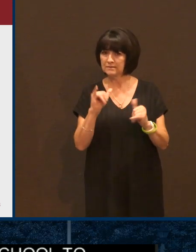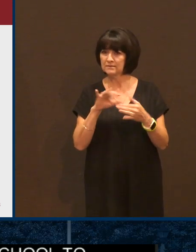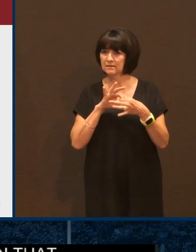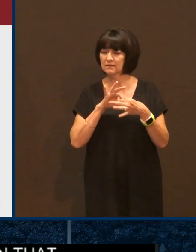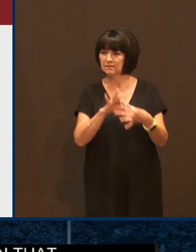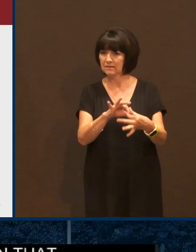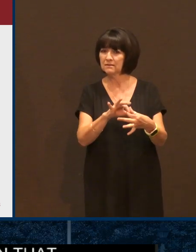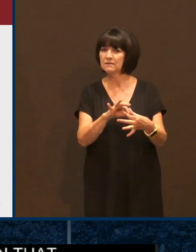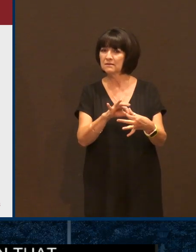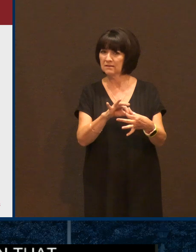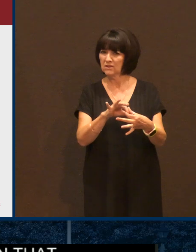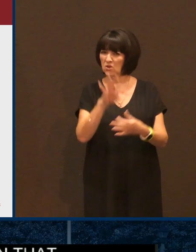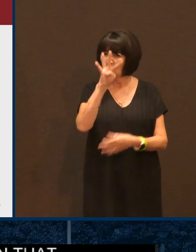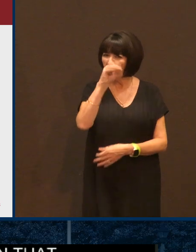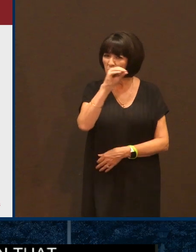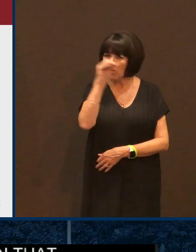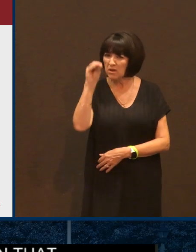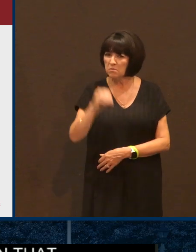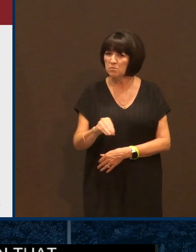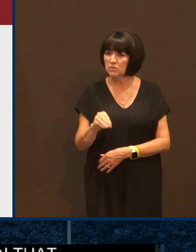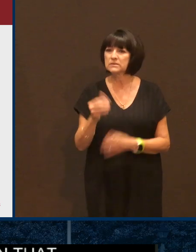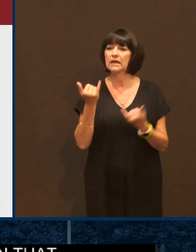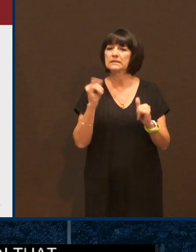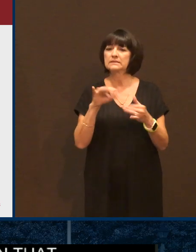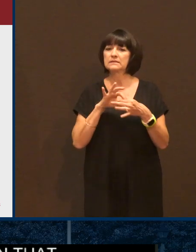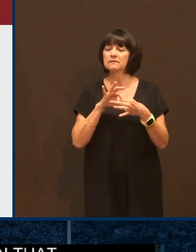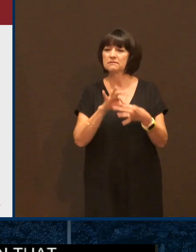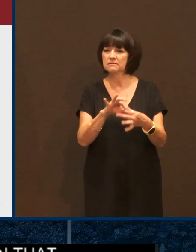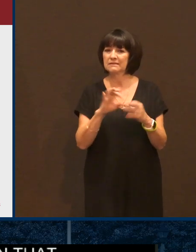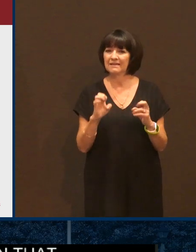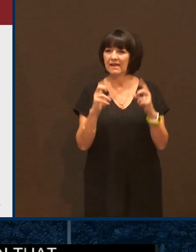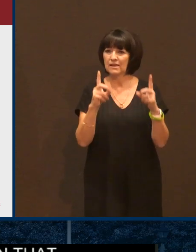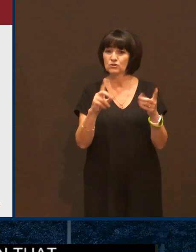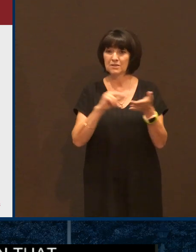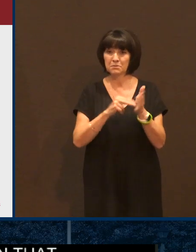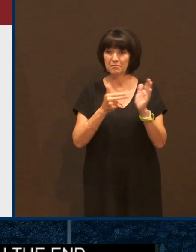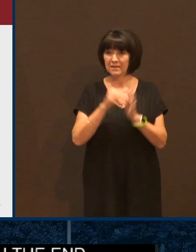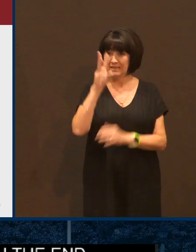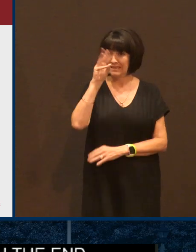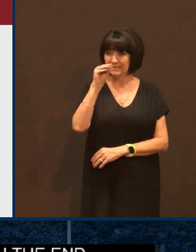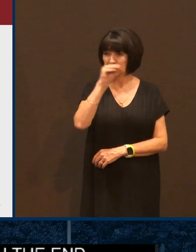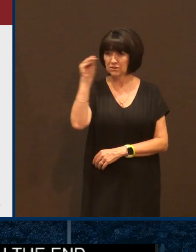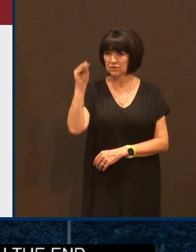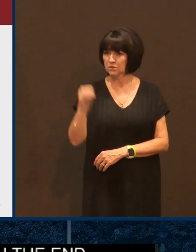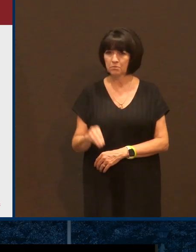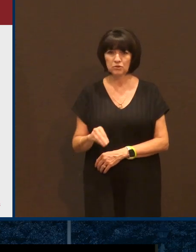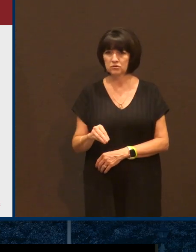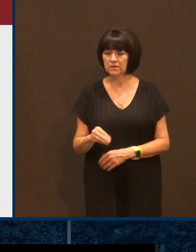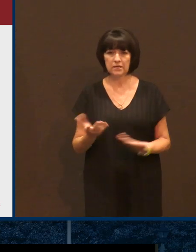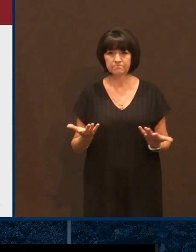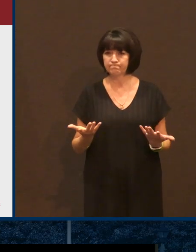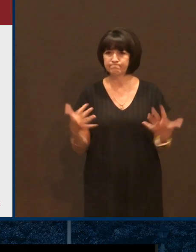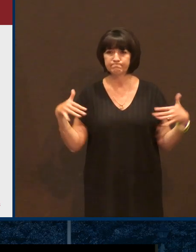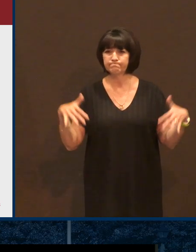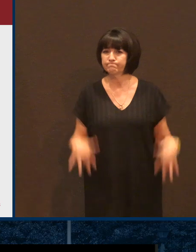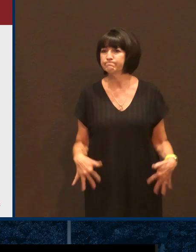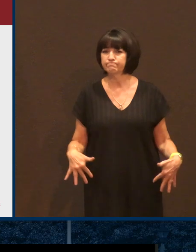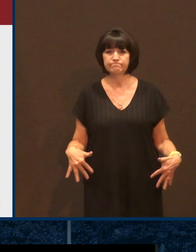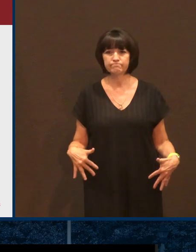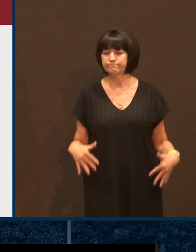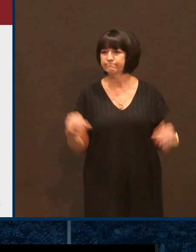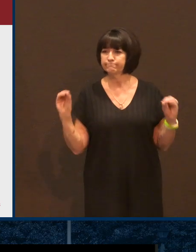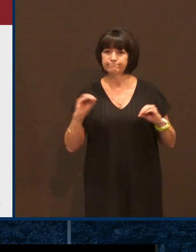that was really staggering and reinforced the need to get kids back in a physical school